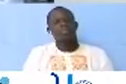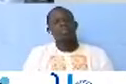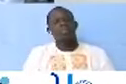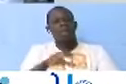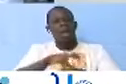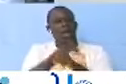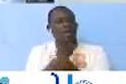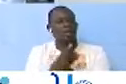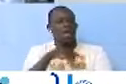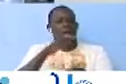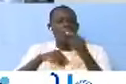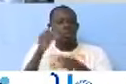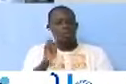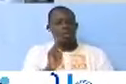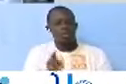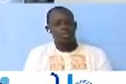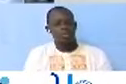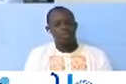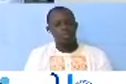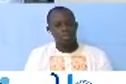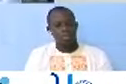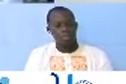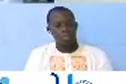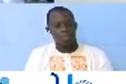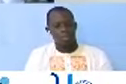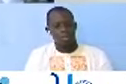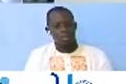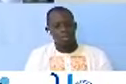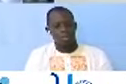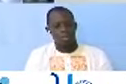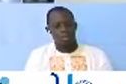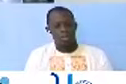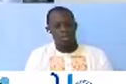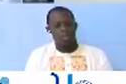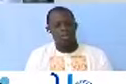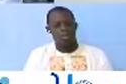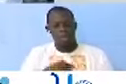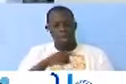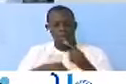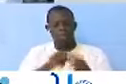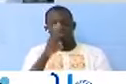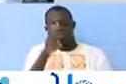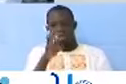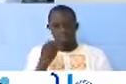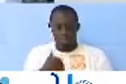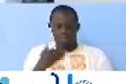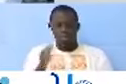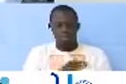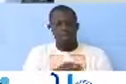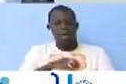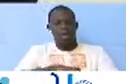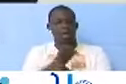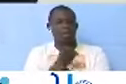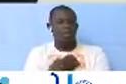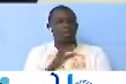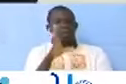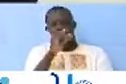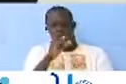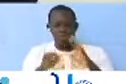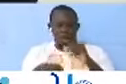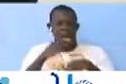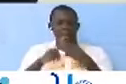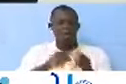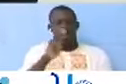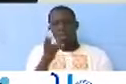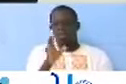The arrest? There are almost 20 people arrested. 20 people were arrested. Are you referring to the Holgam arrest or the Holgam?